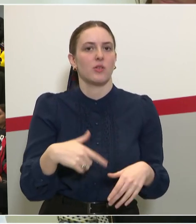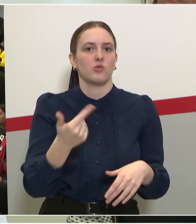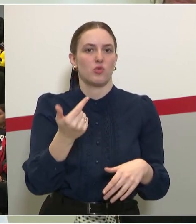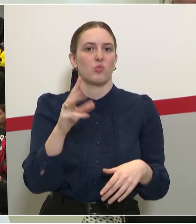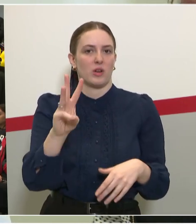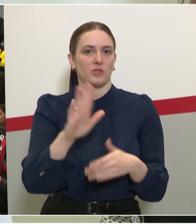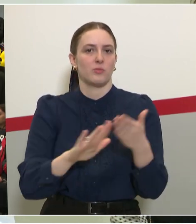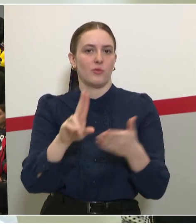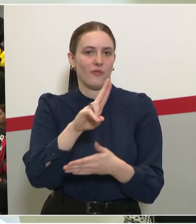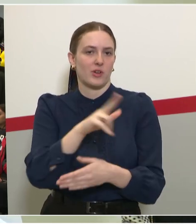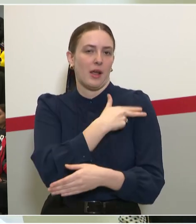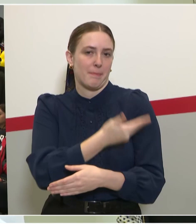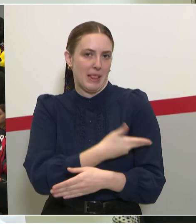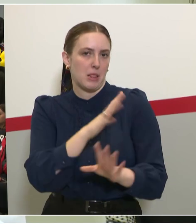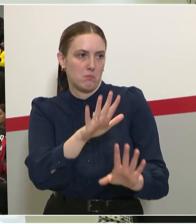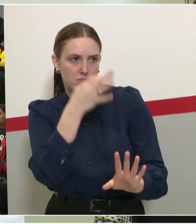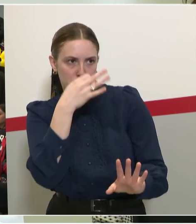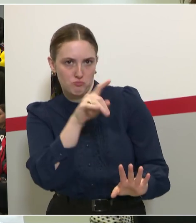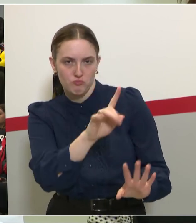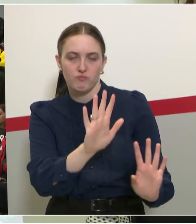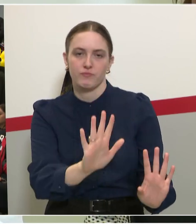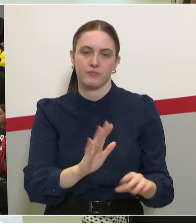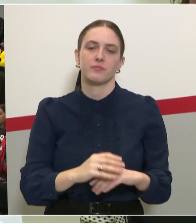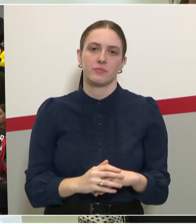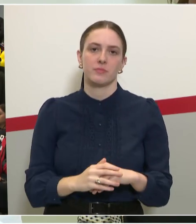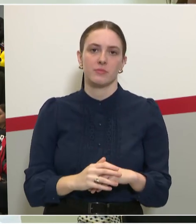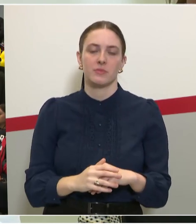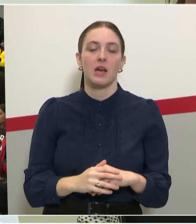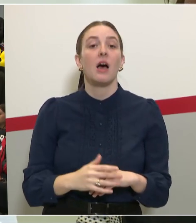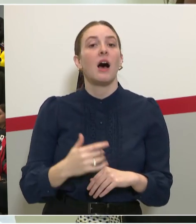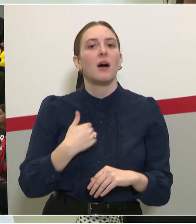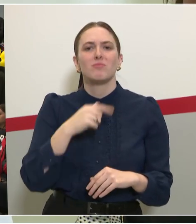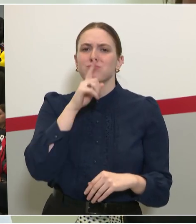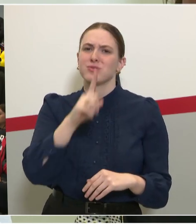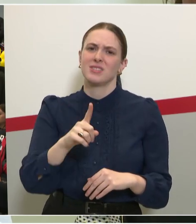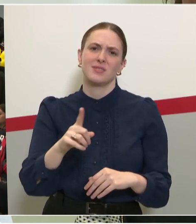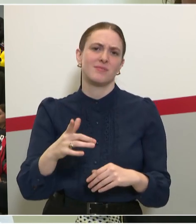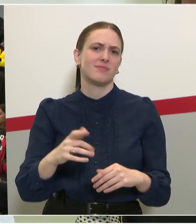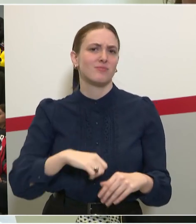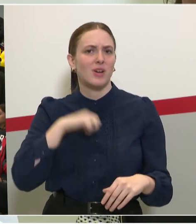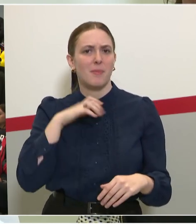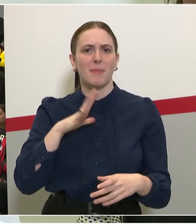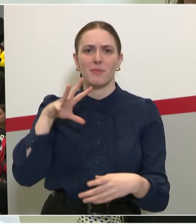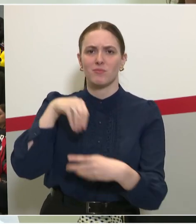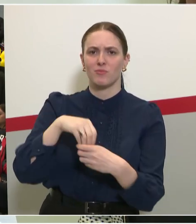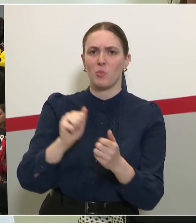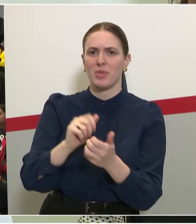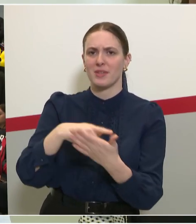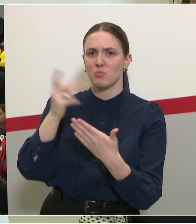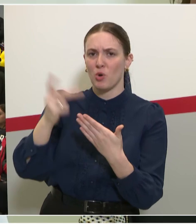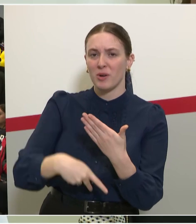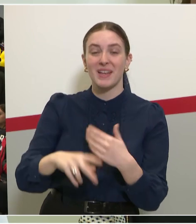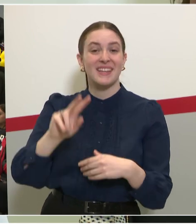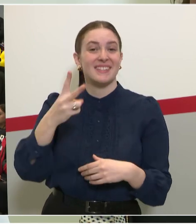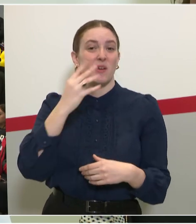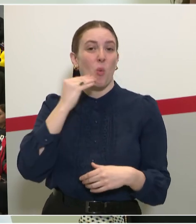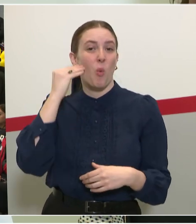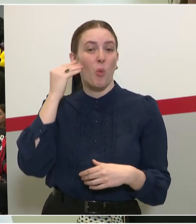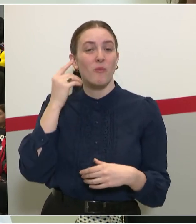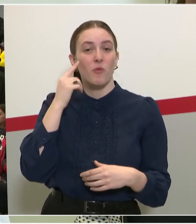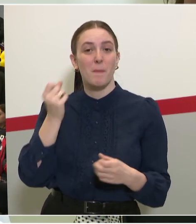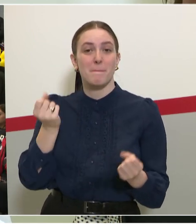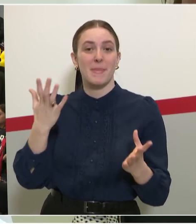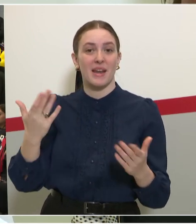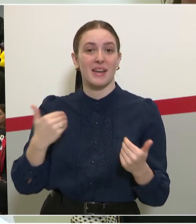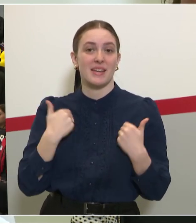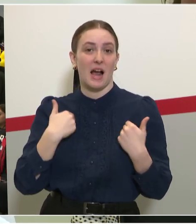I'm most proud of myself for. The Young Doctors Project is a fantastic organization that's a second home to many young boys. Our summer